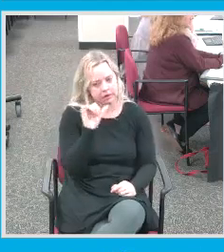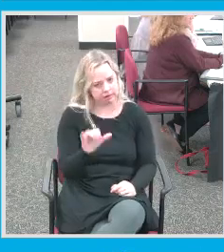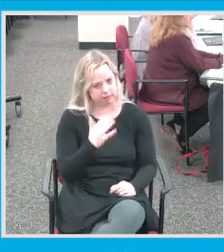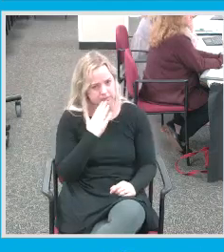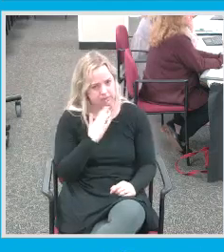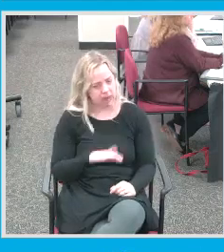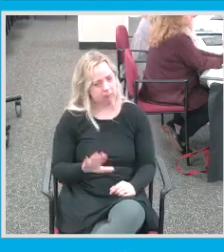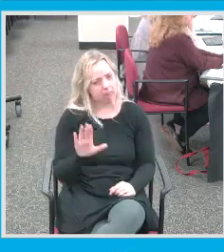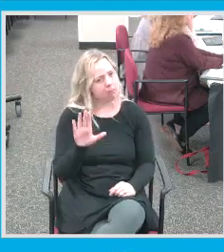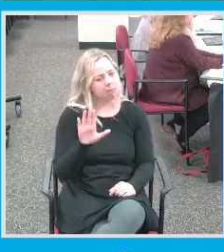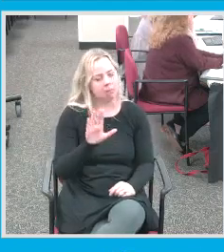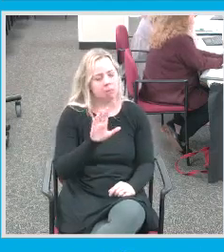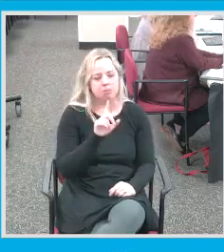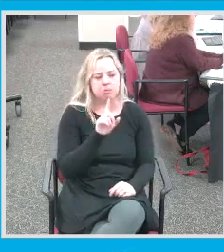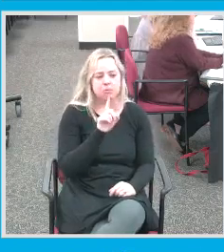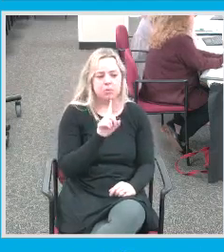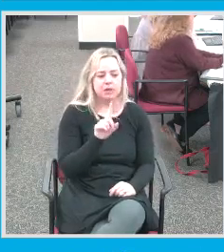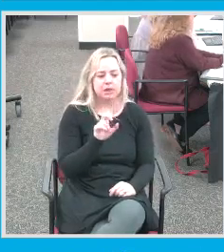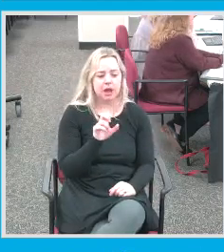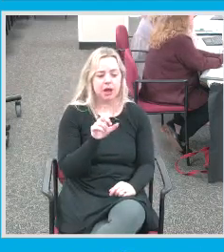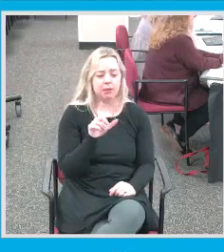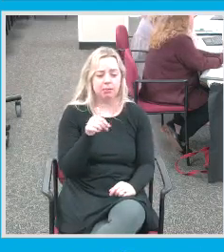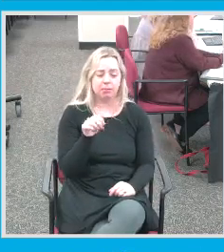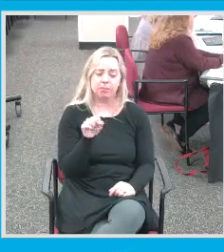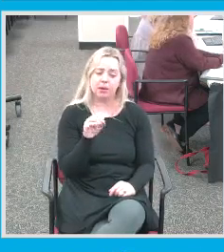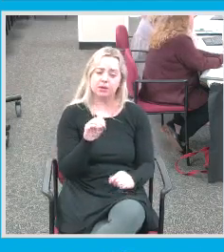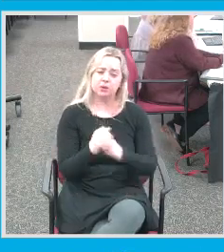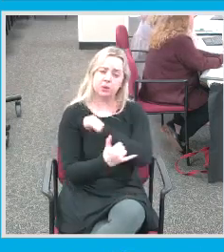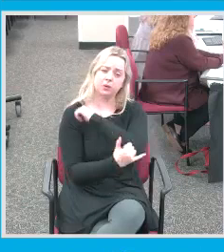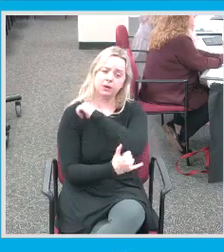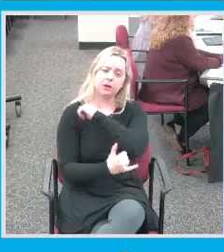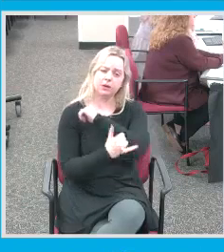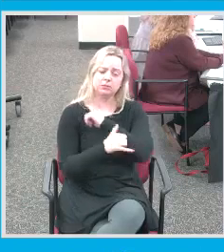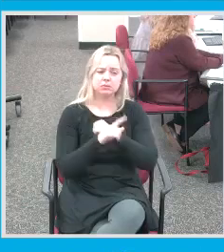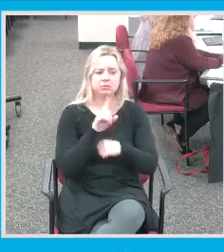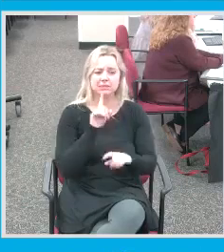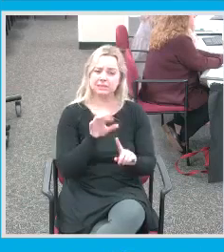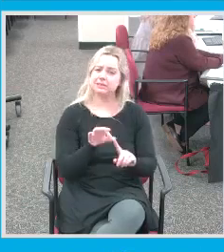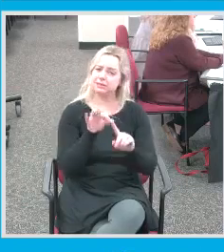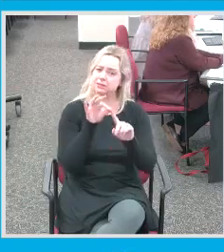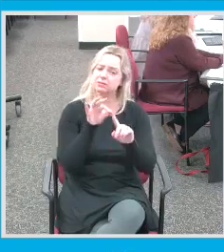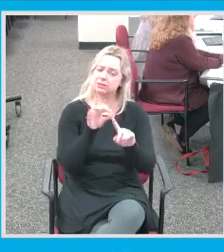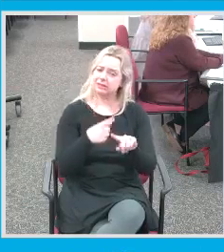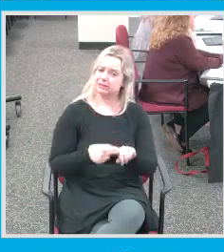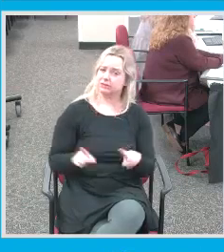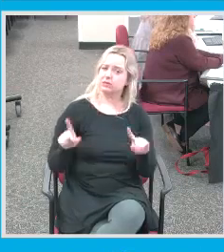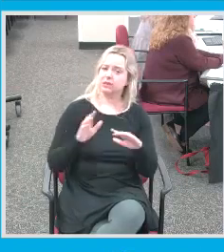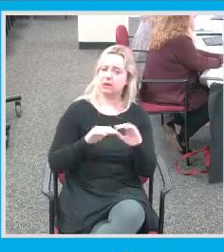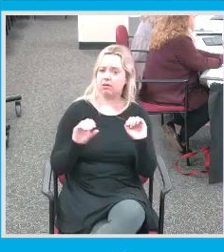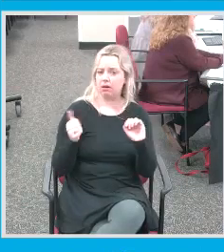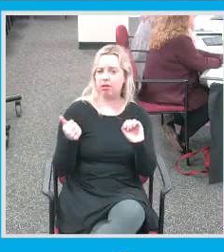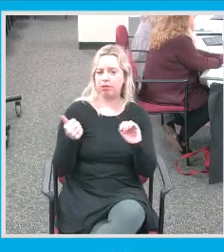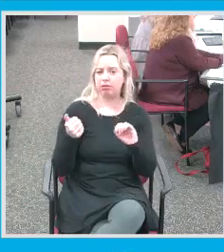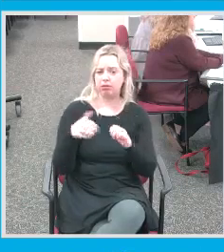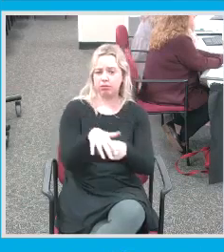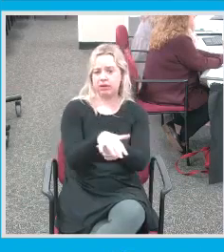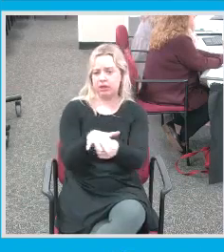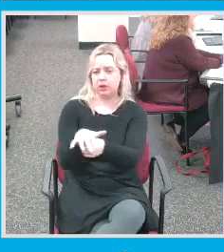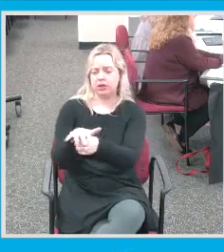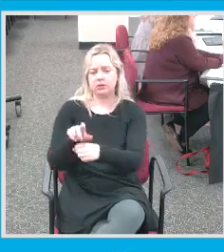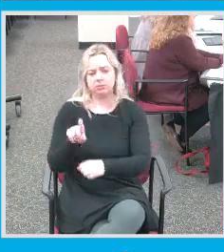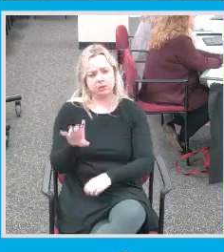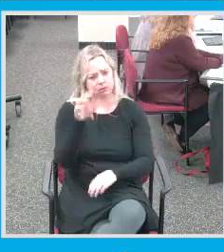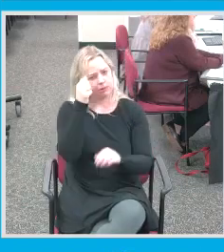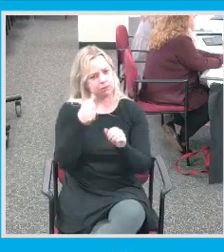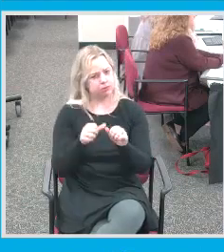make El Paso County different than other locations, and that needs to be factored in also.